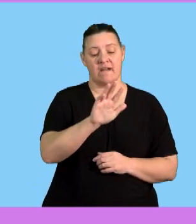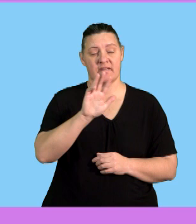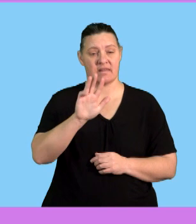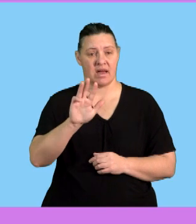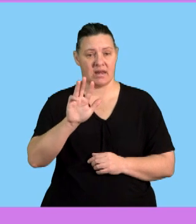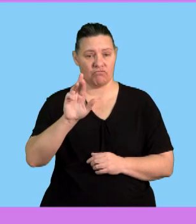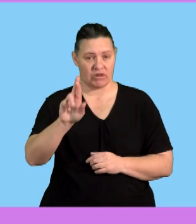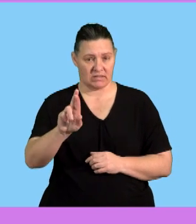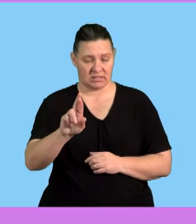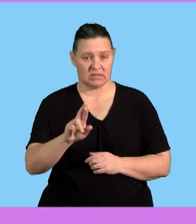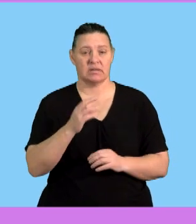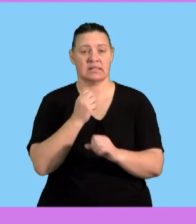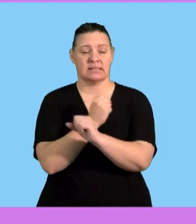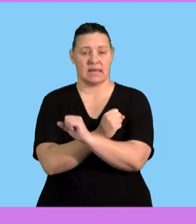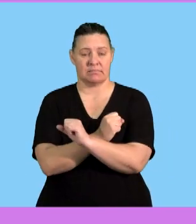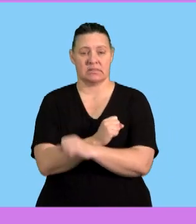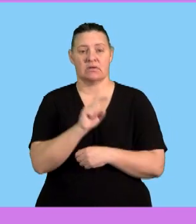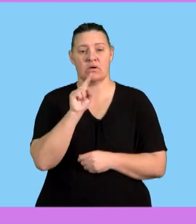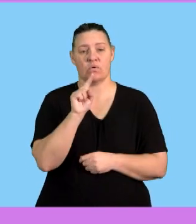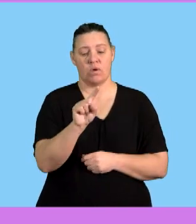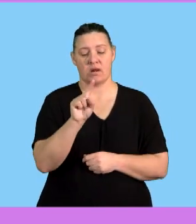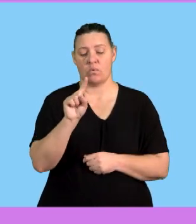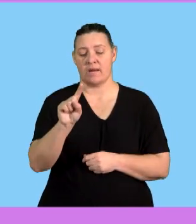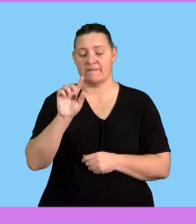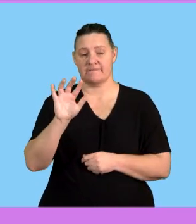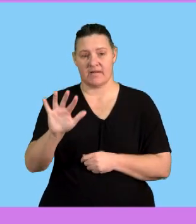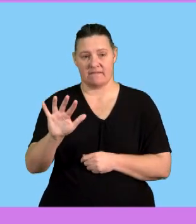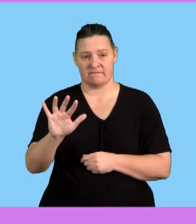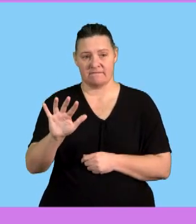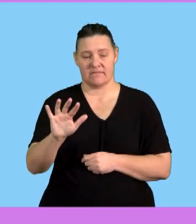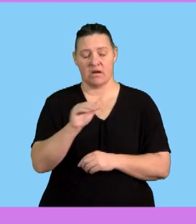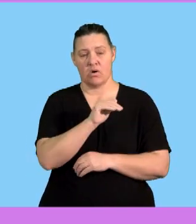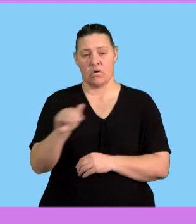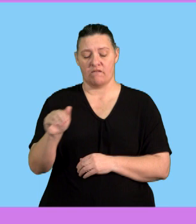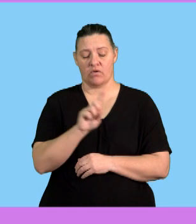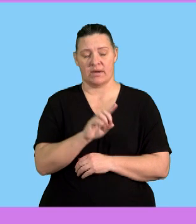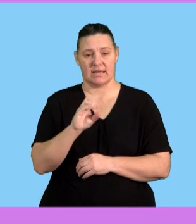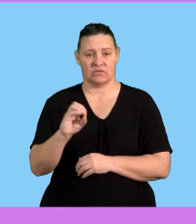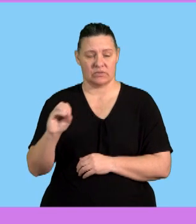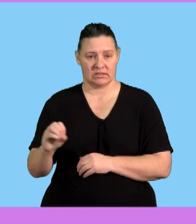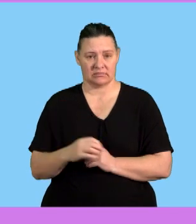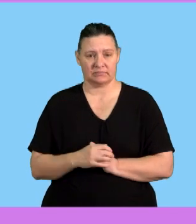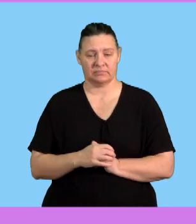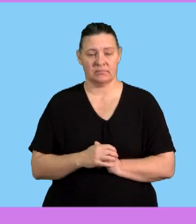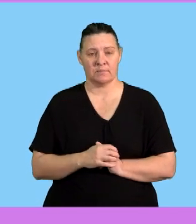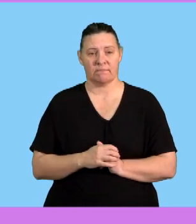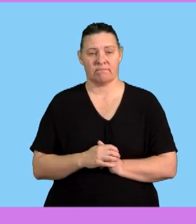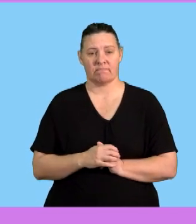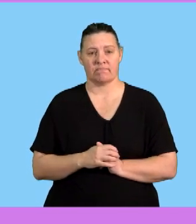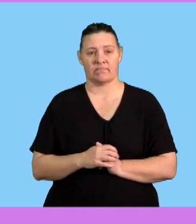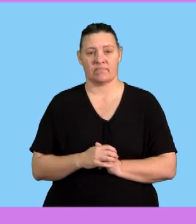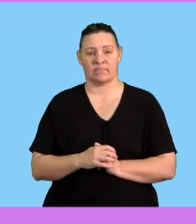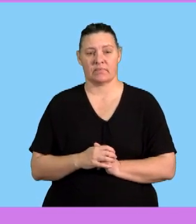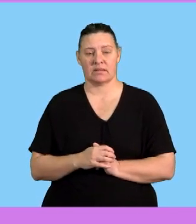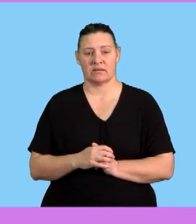259 Rand times 115 over 100, and